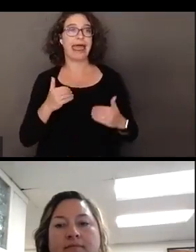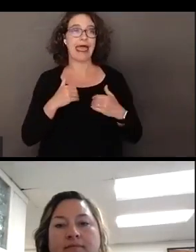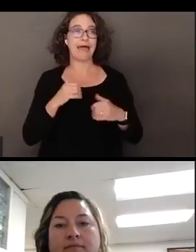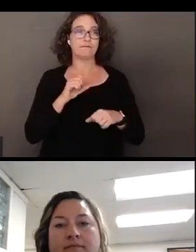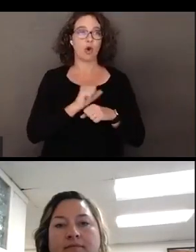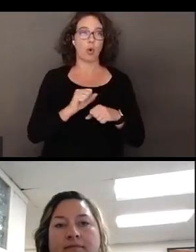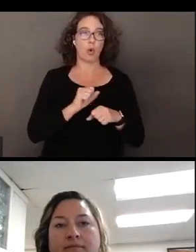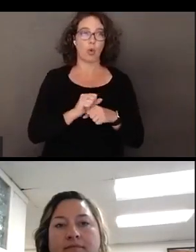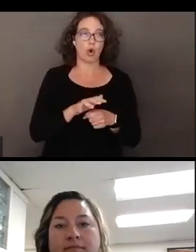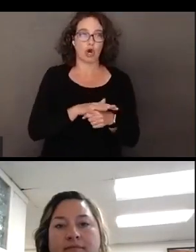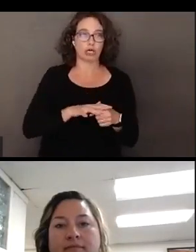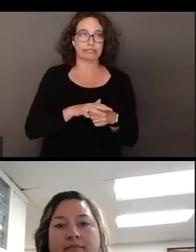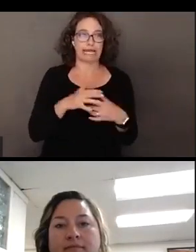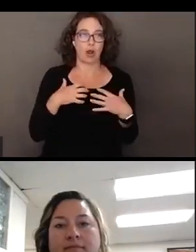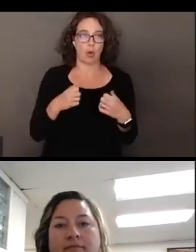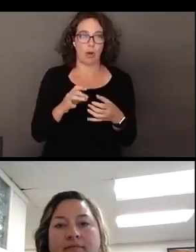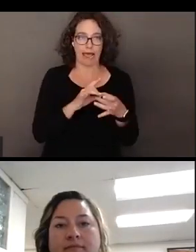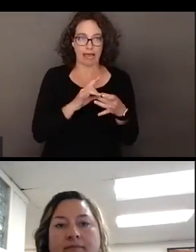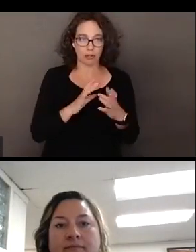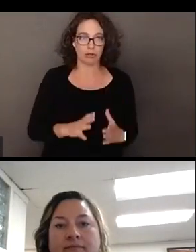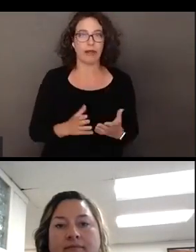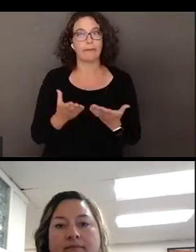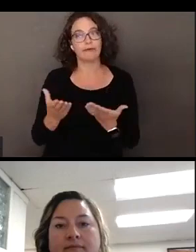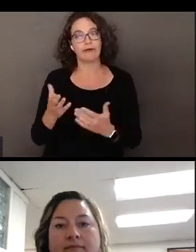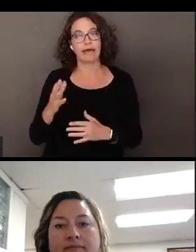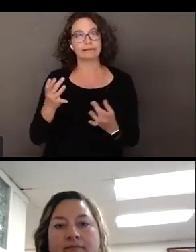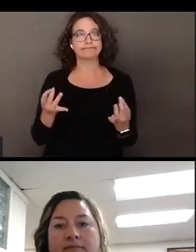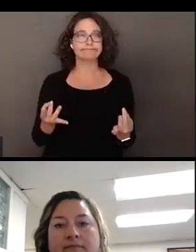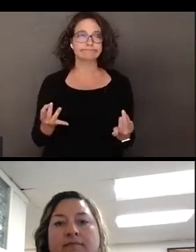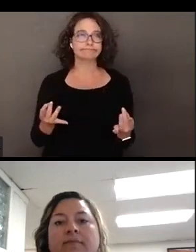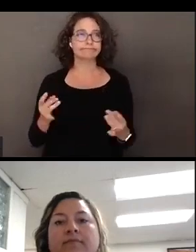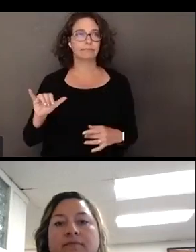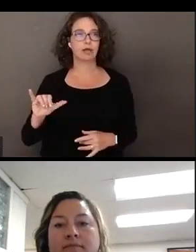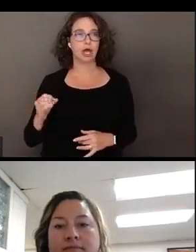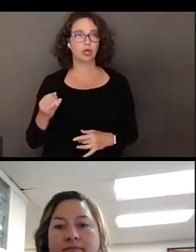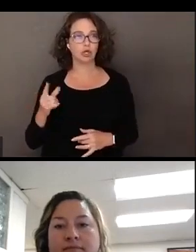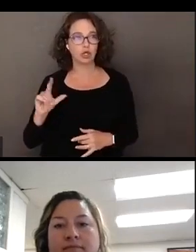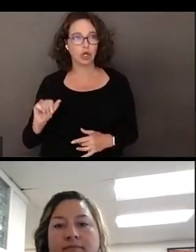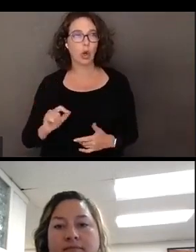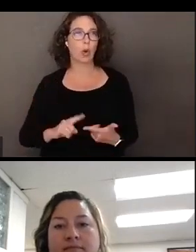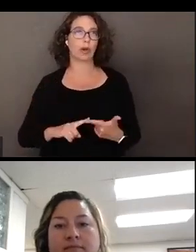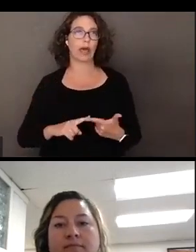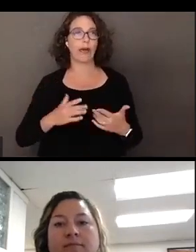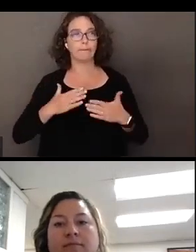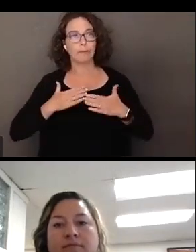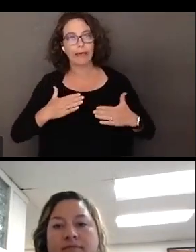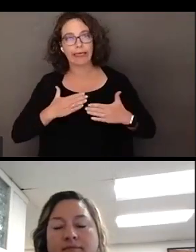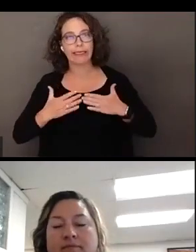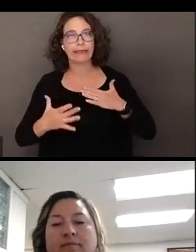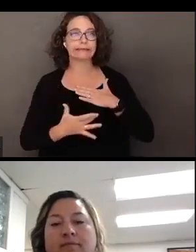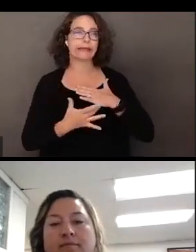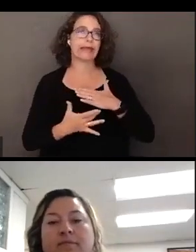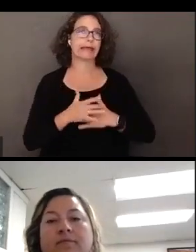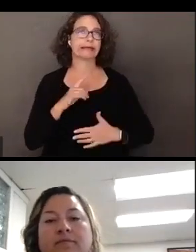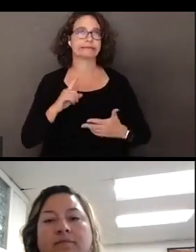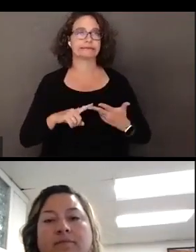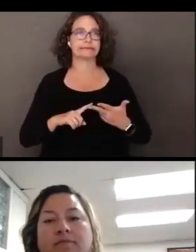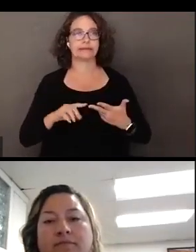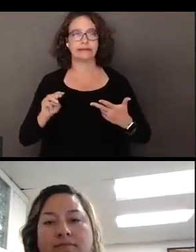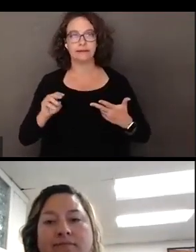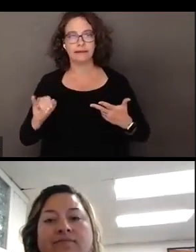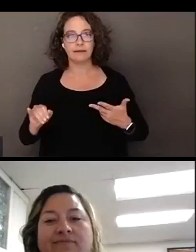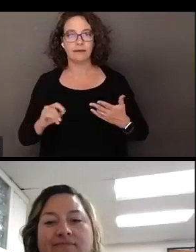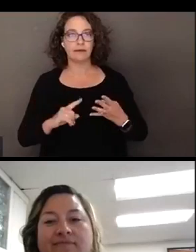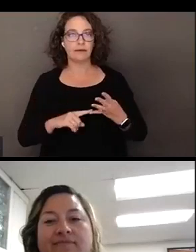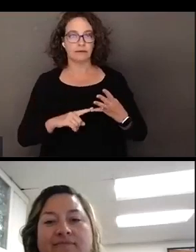coordinator who provides yoga and breathing techniques and MI. And also the Mary